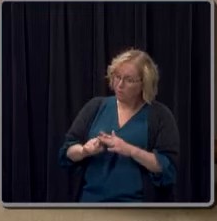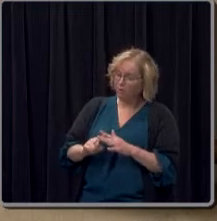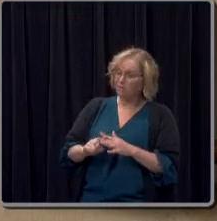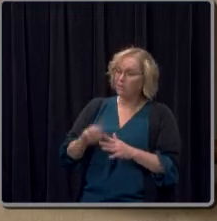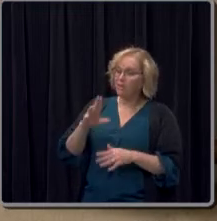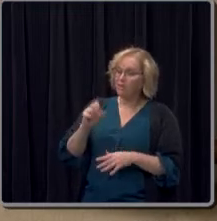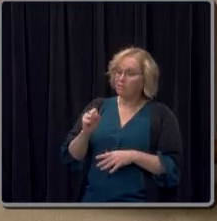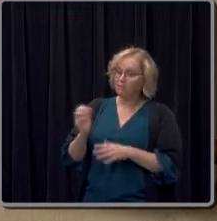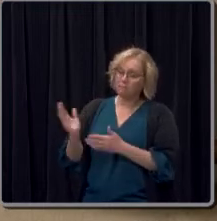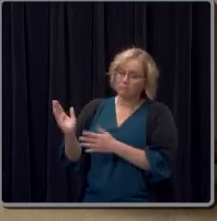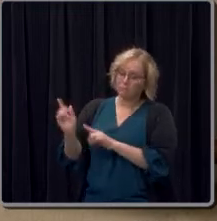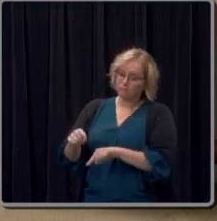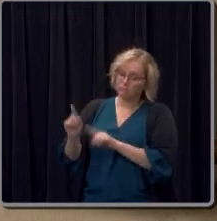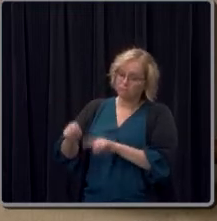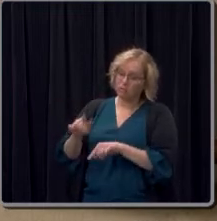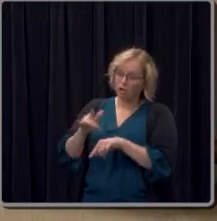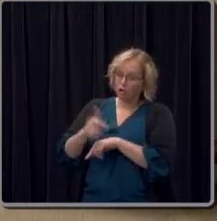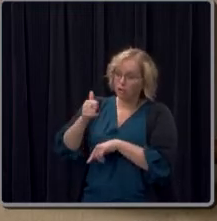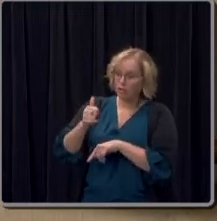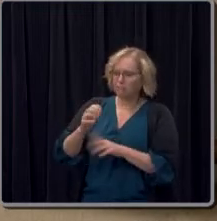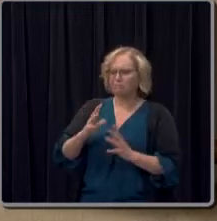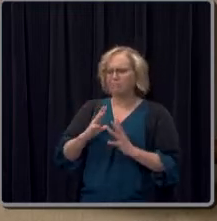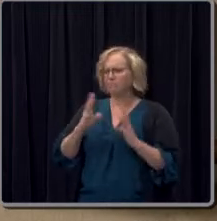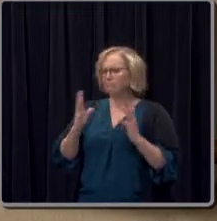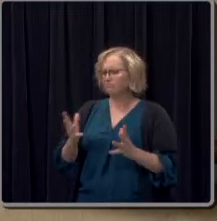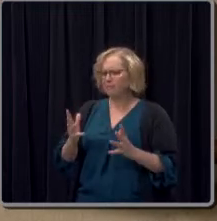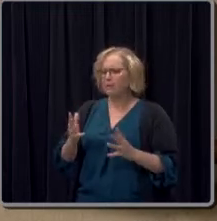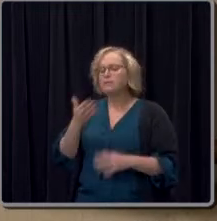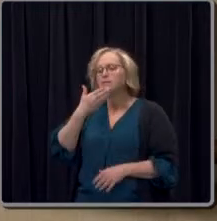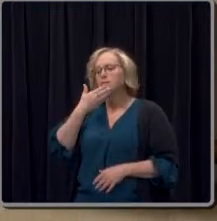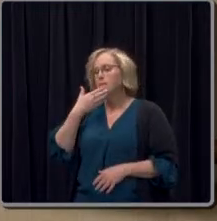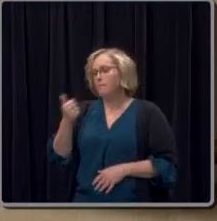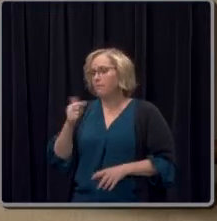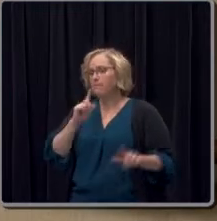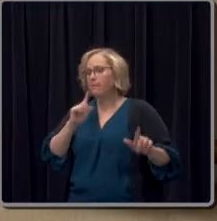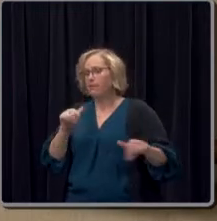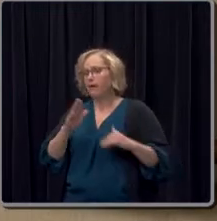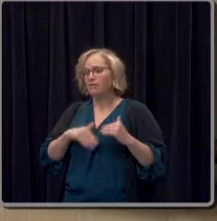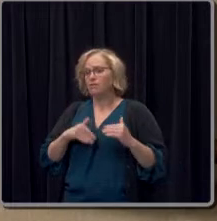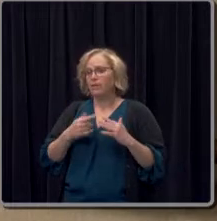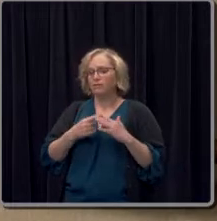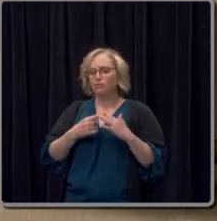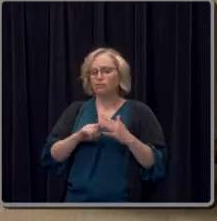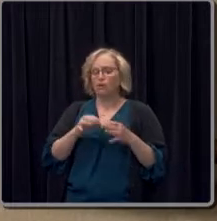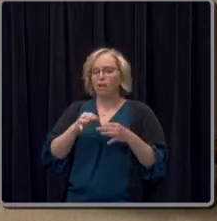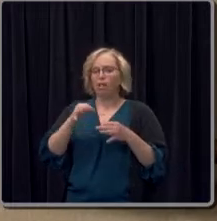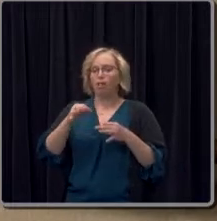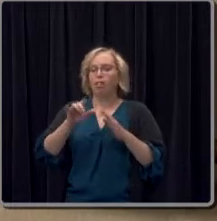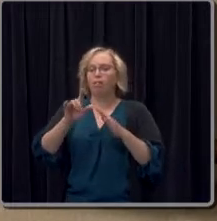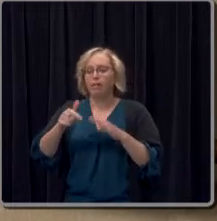pickup, great. That would be a lot better solution than starting later on a bell.